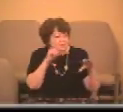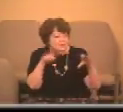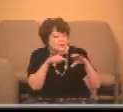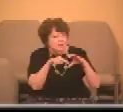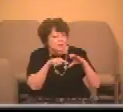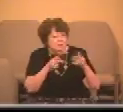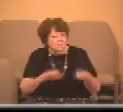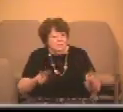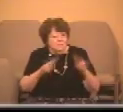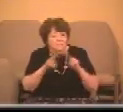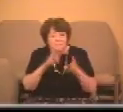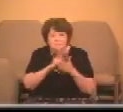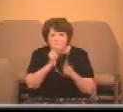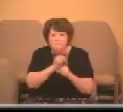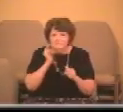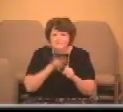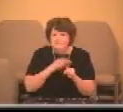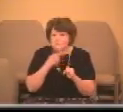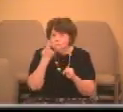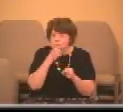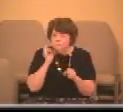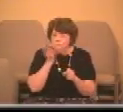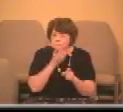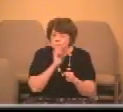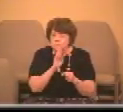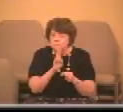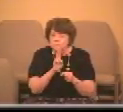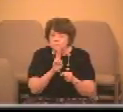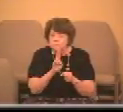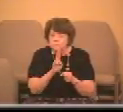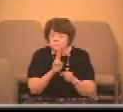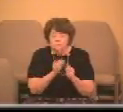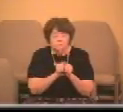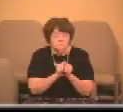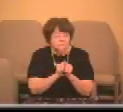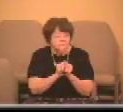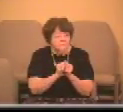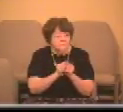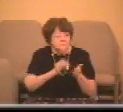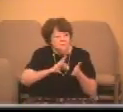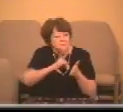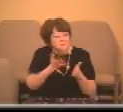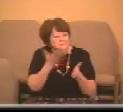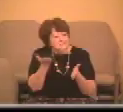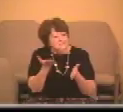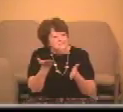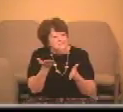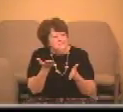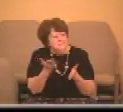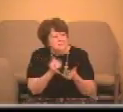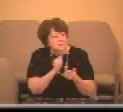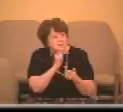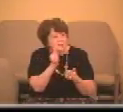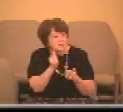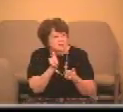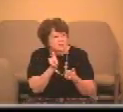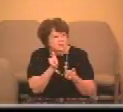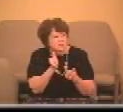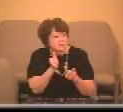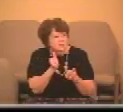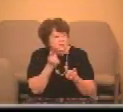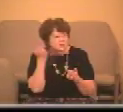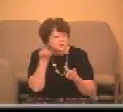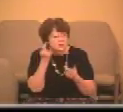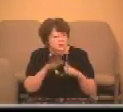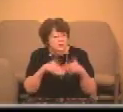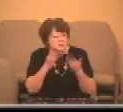that make us who we are, the things that are on the banners in the back of this room, those are the things that aren't just how we do life